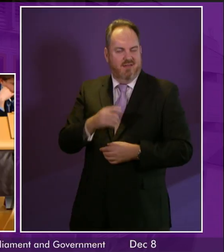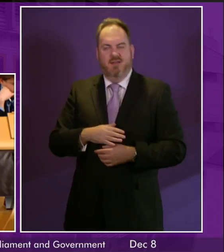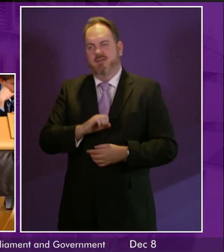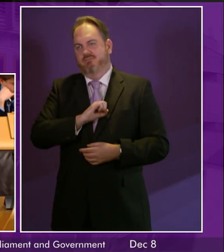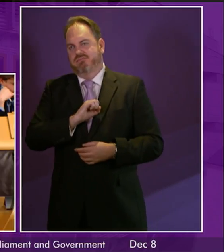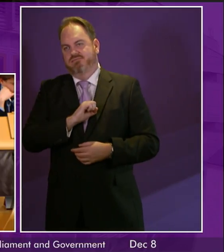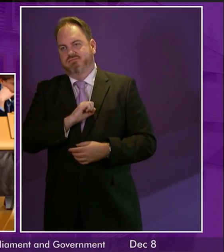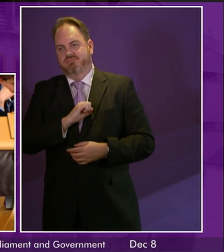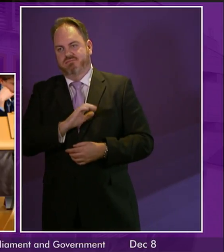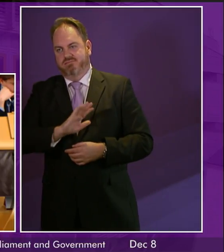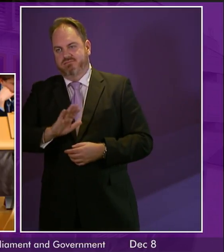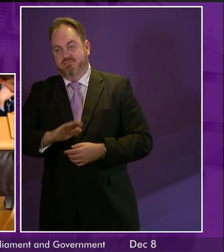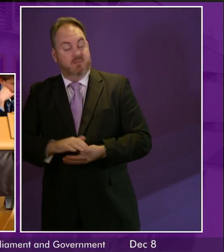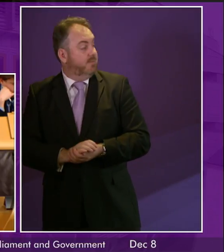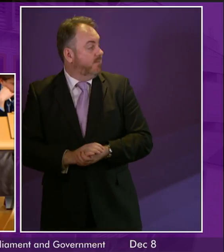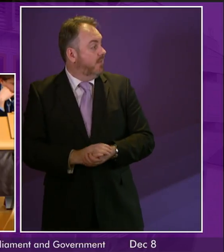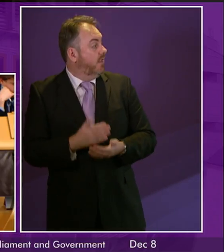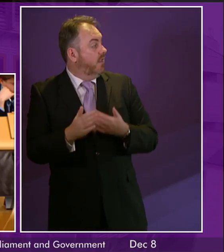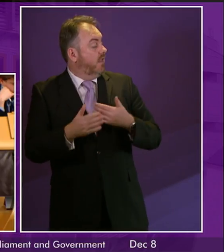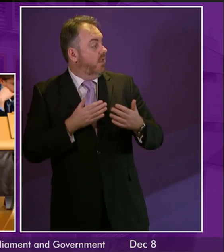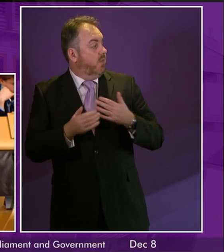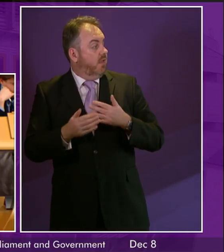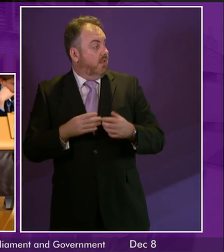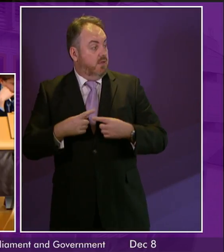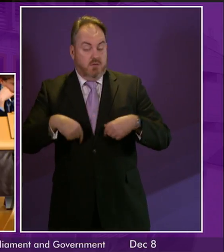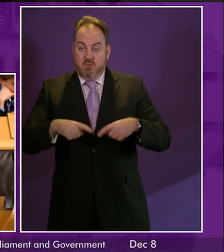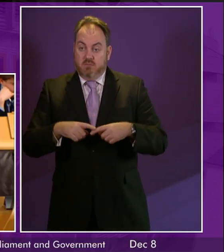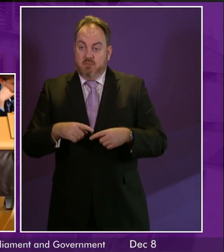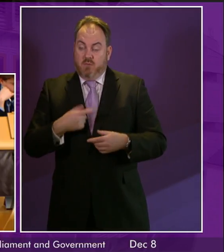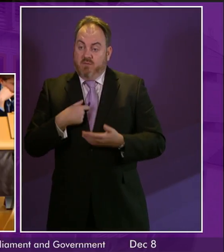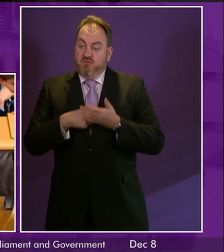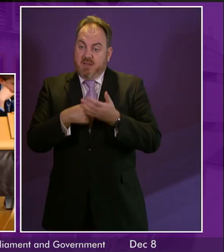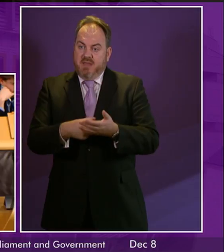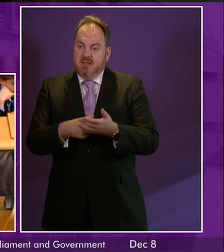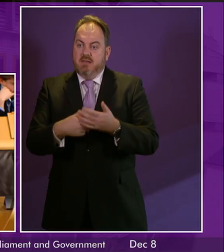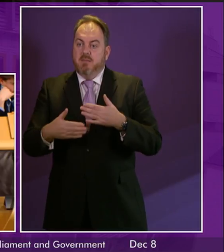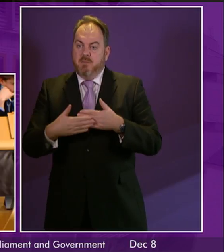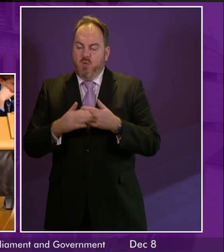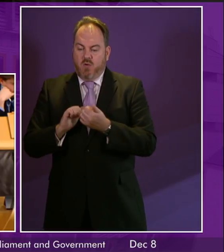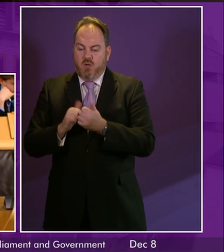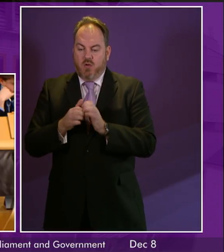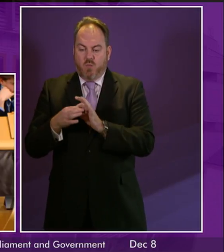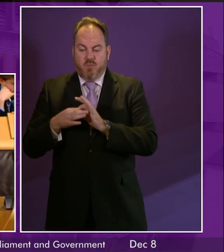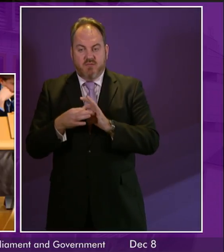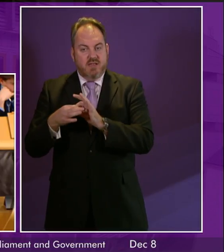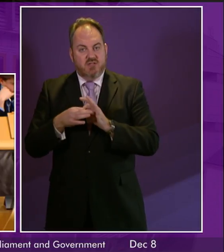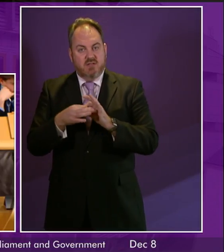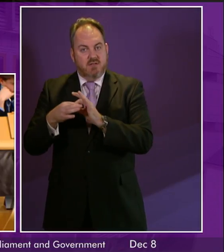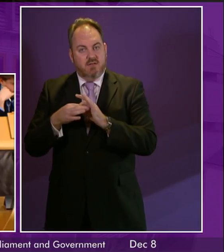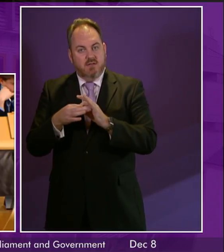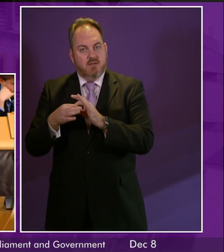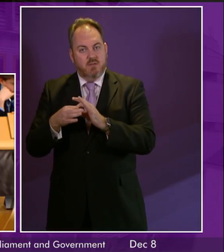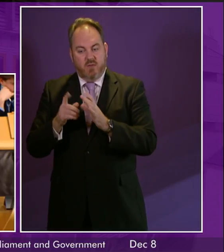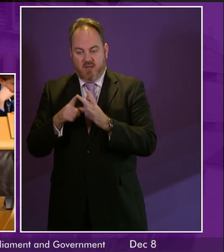Officer. The Devolution Further Powers Committee recommended that greater interparliamentary cooperation in scrutinising